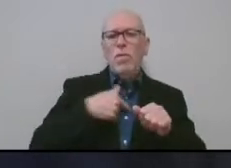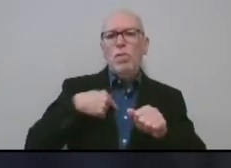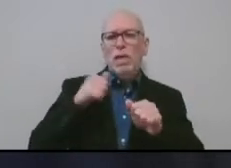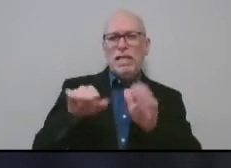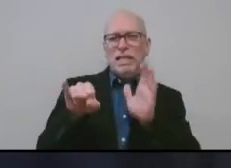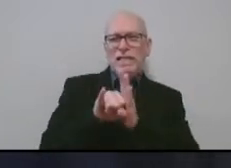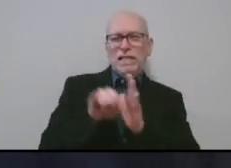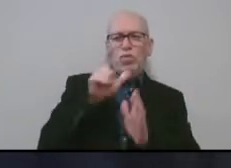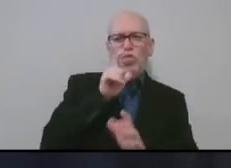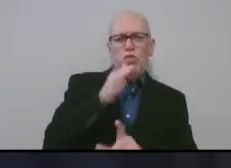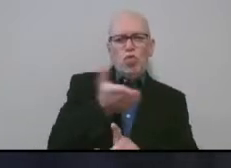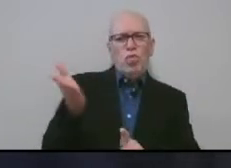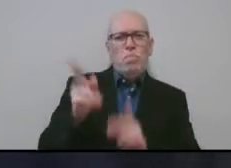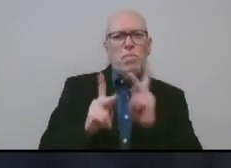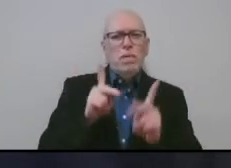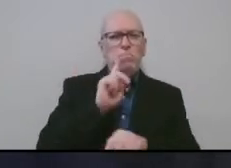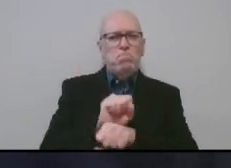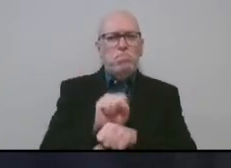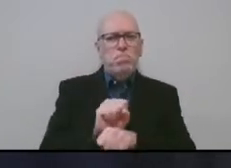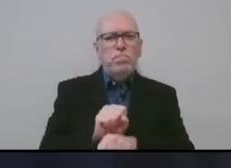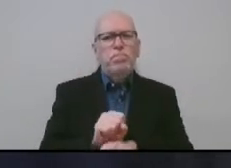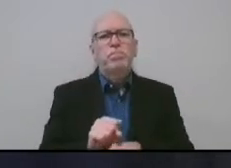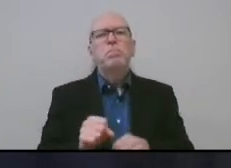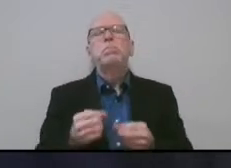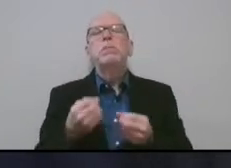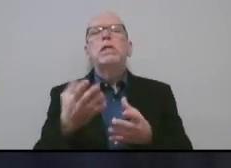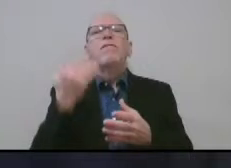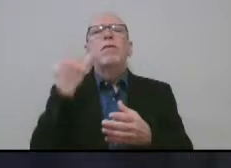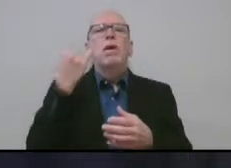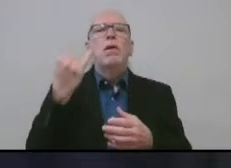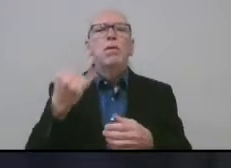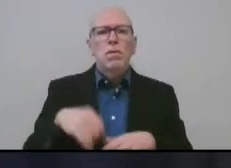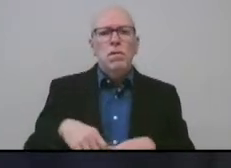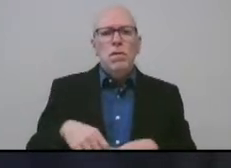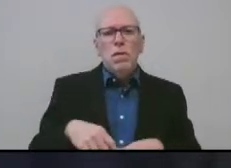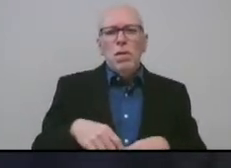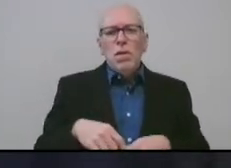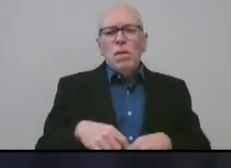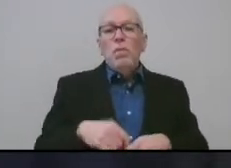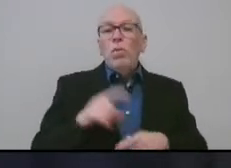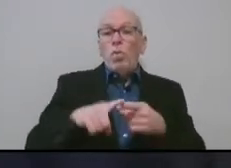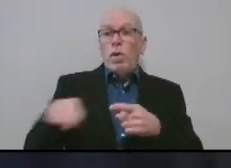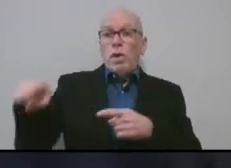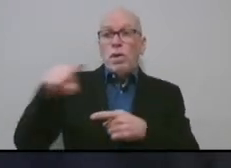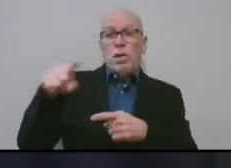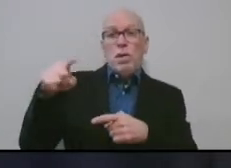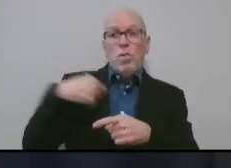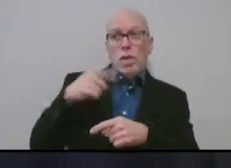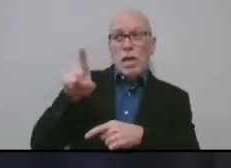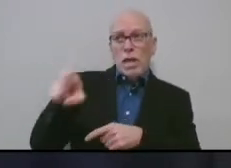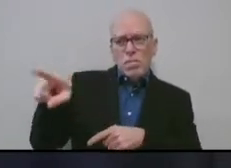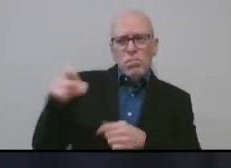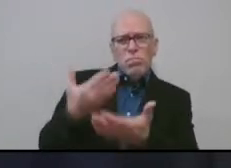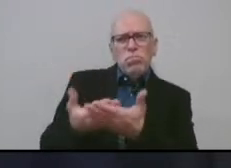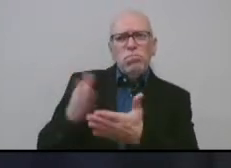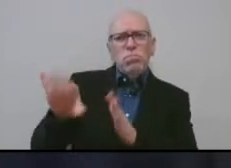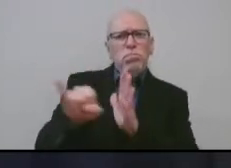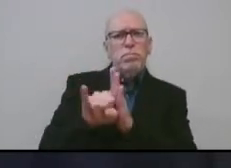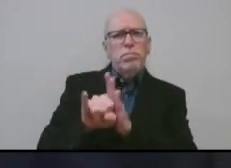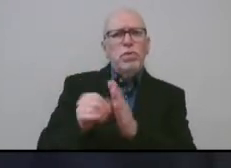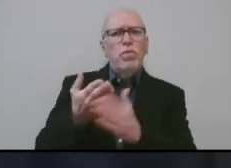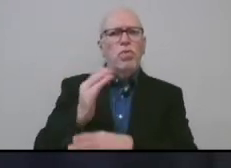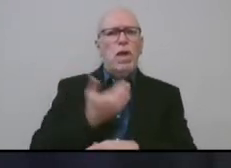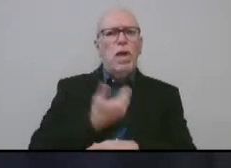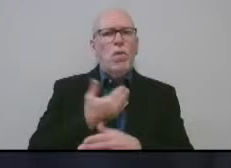identity. Just to put this in a little context, when claimants are asked to verify their identity through one of our new identity